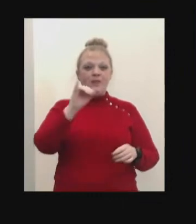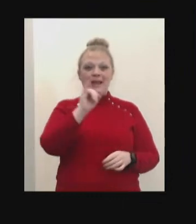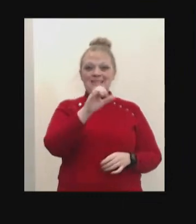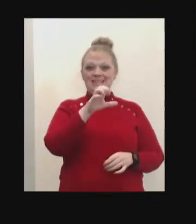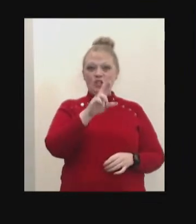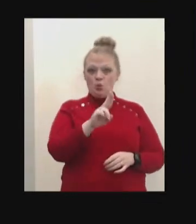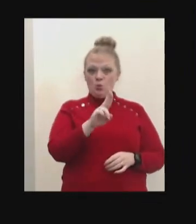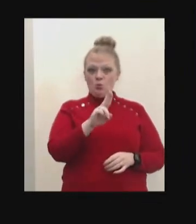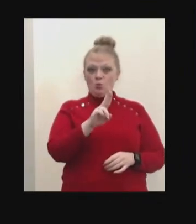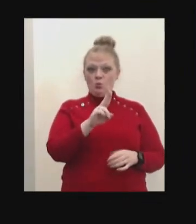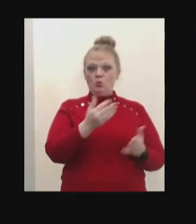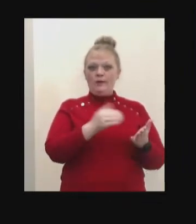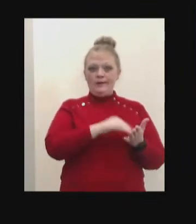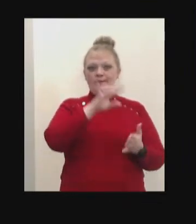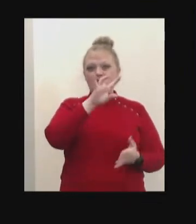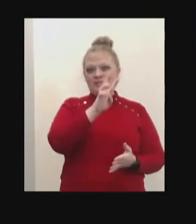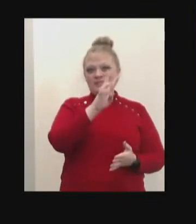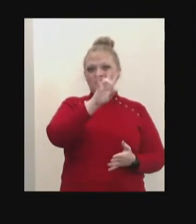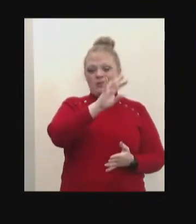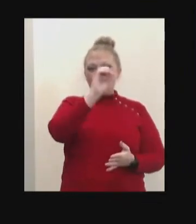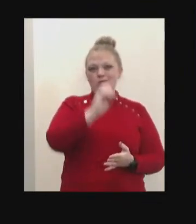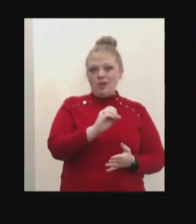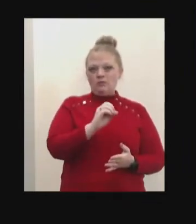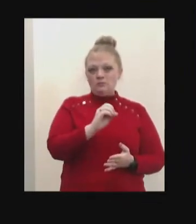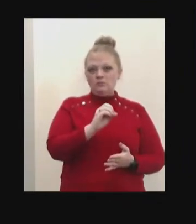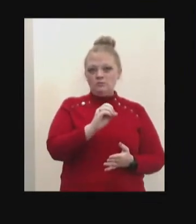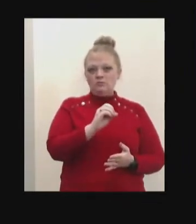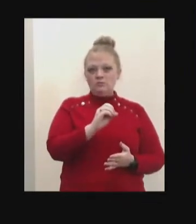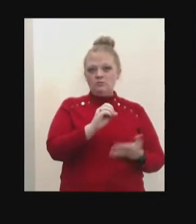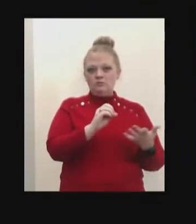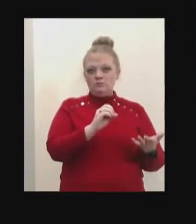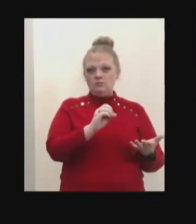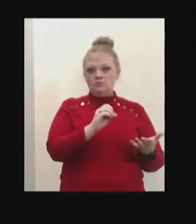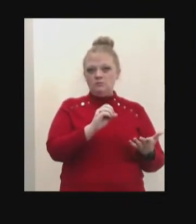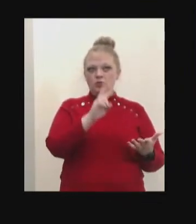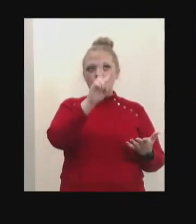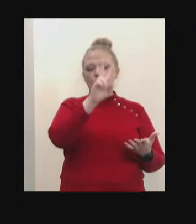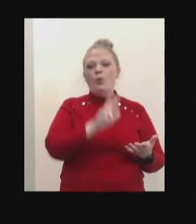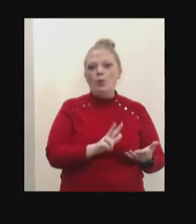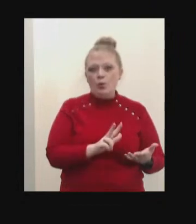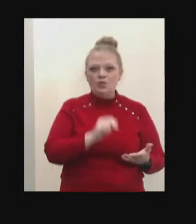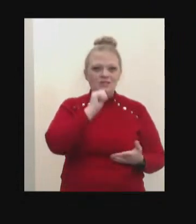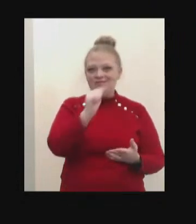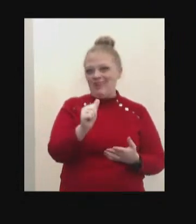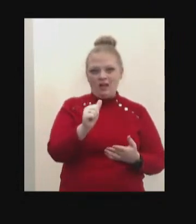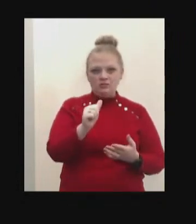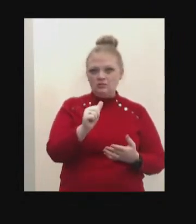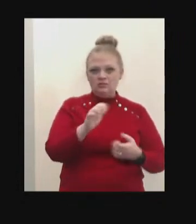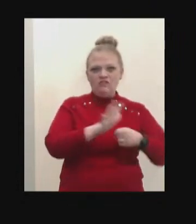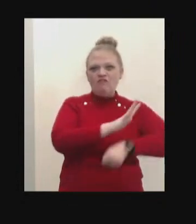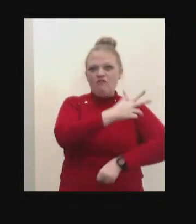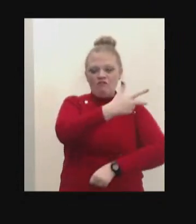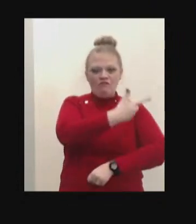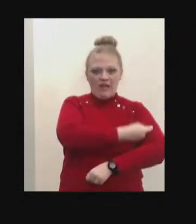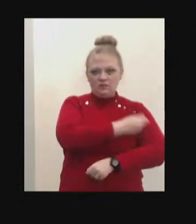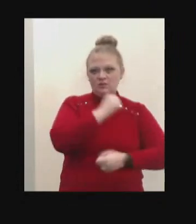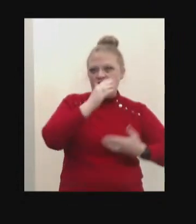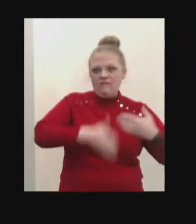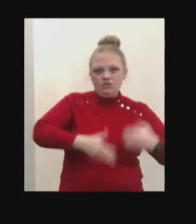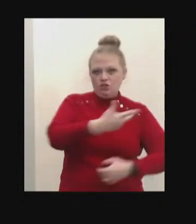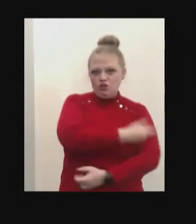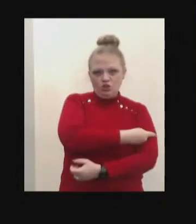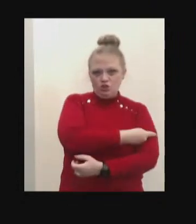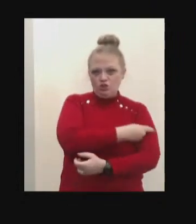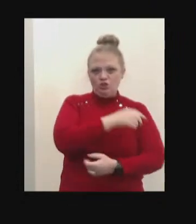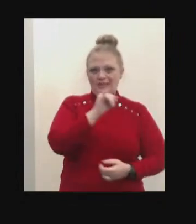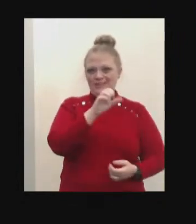again, 67%, or a third, or 2/3, excuse me, were not fully vaccinated in the ICU. And once